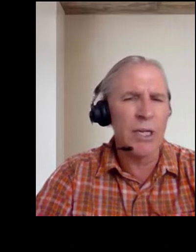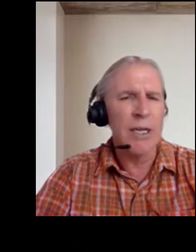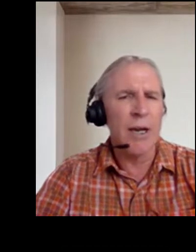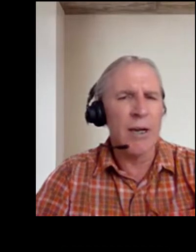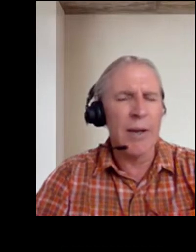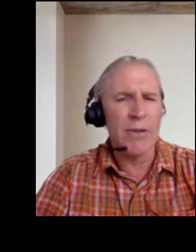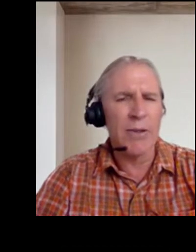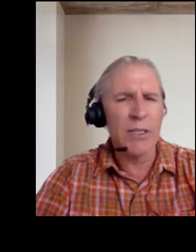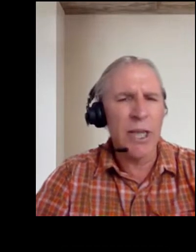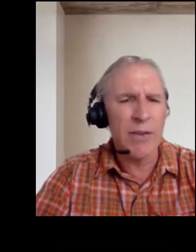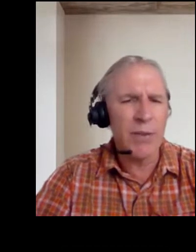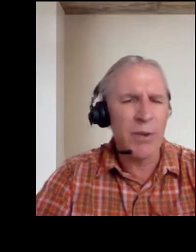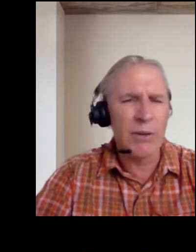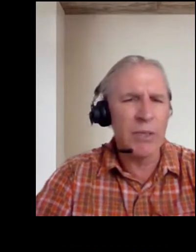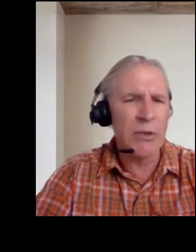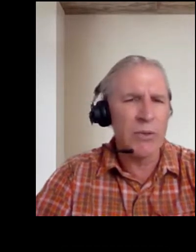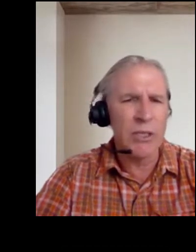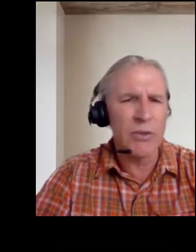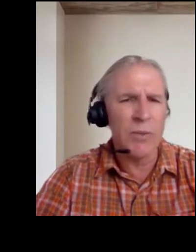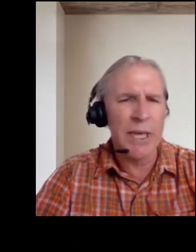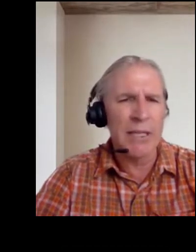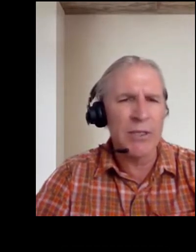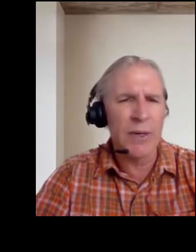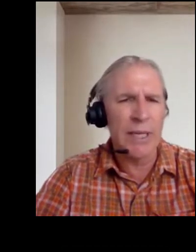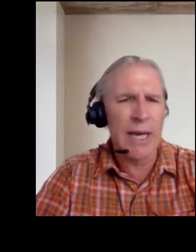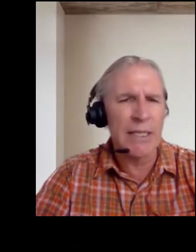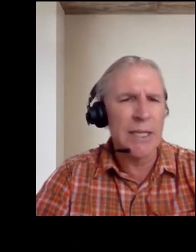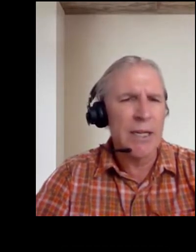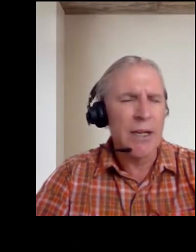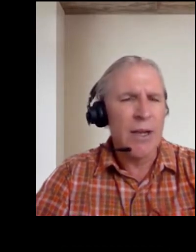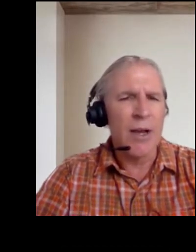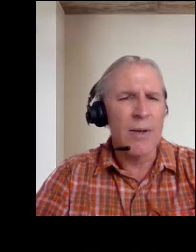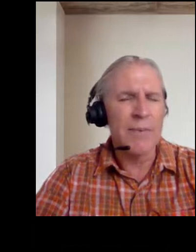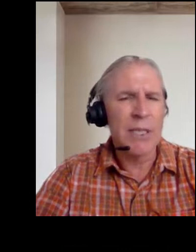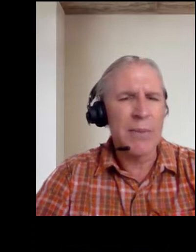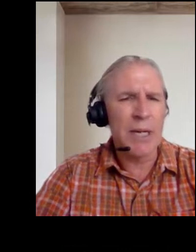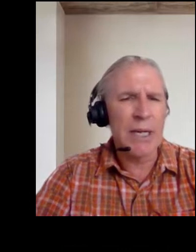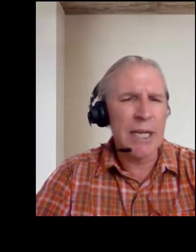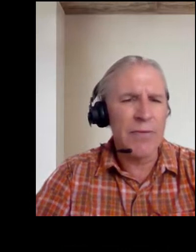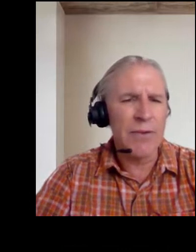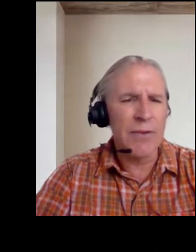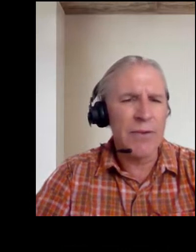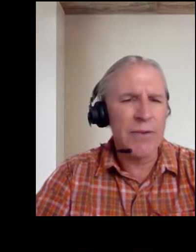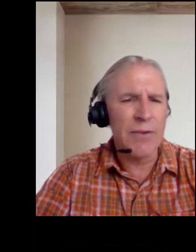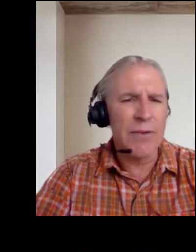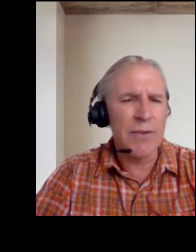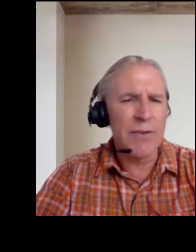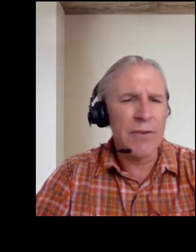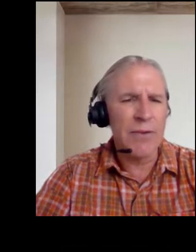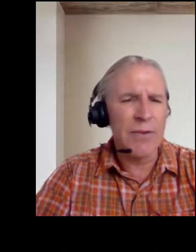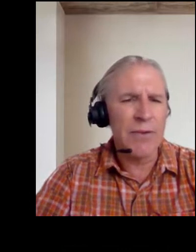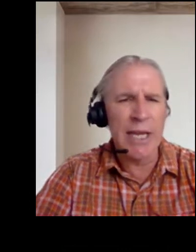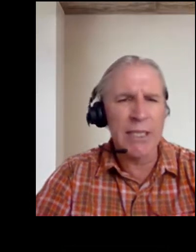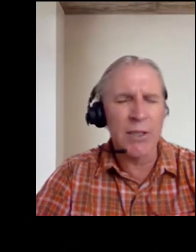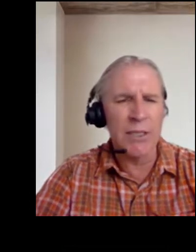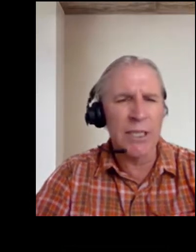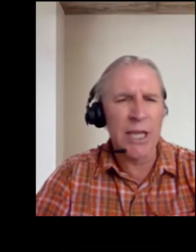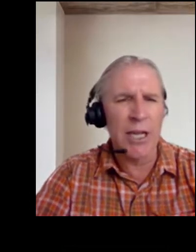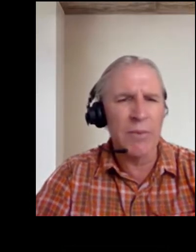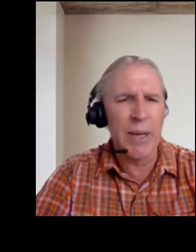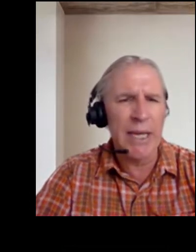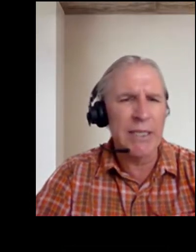your work outside of the FIT program, we don't need you to be entering that. Similarly, if you take a break during